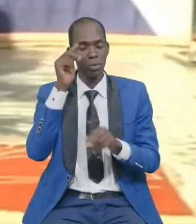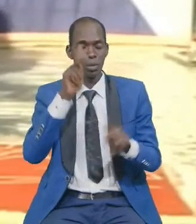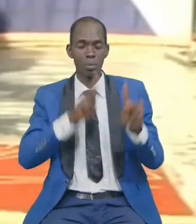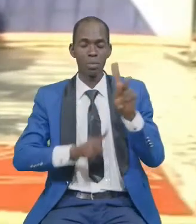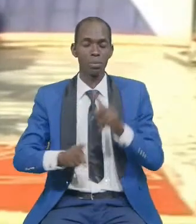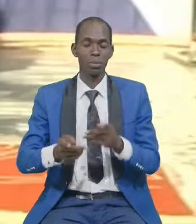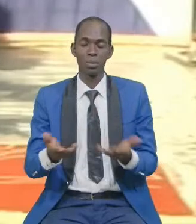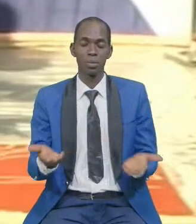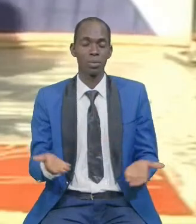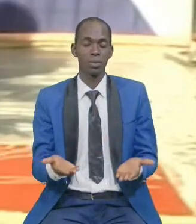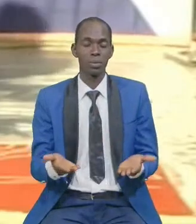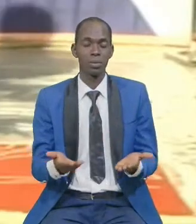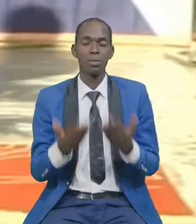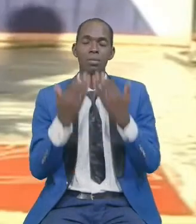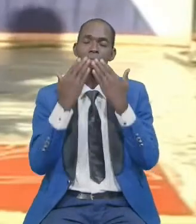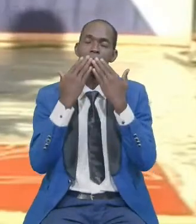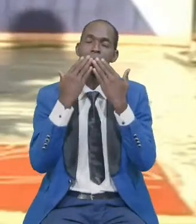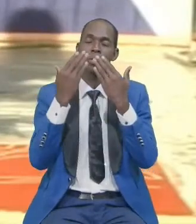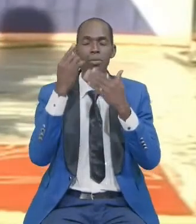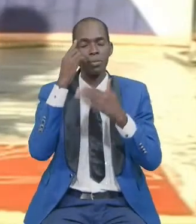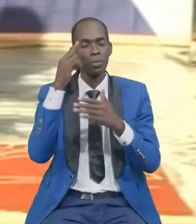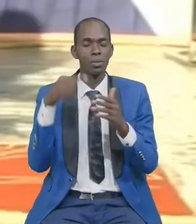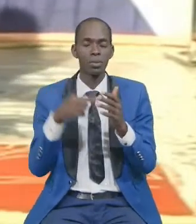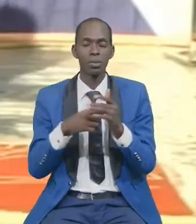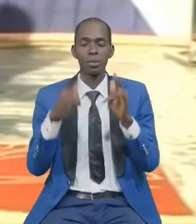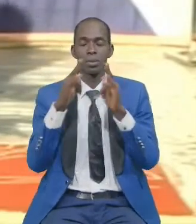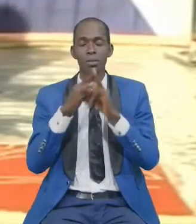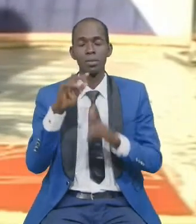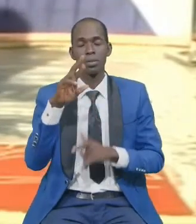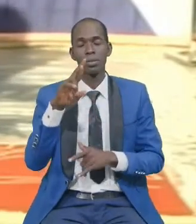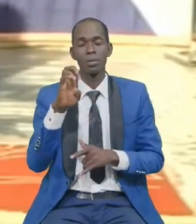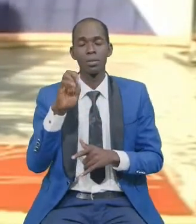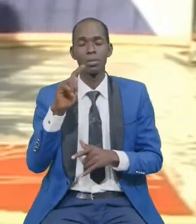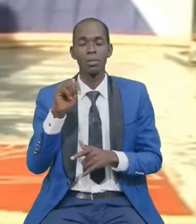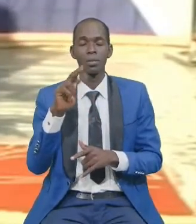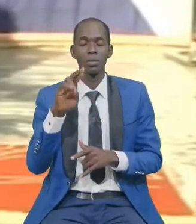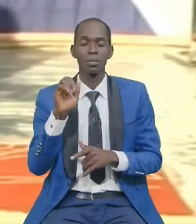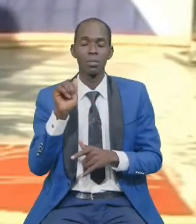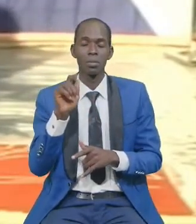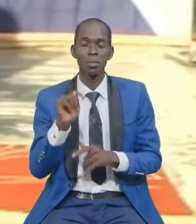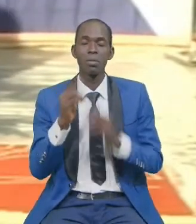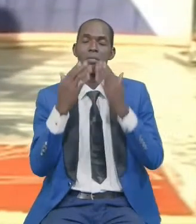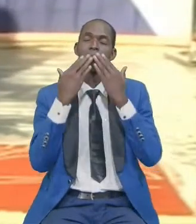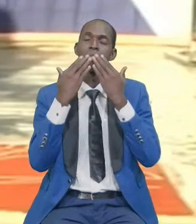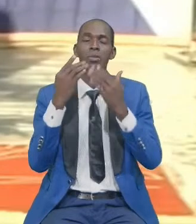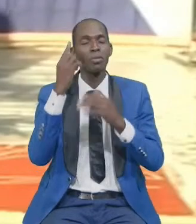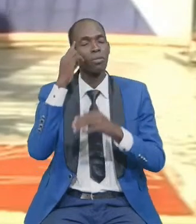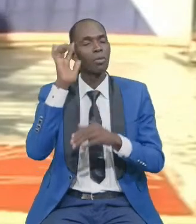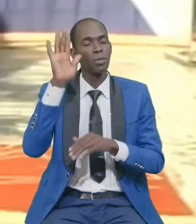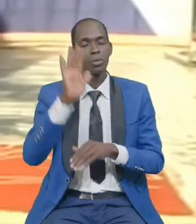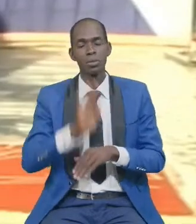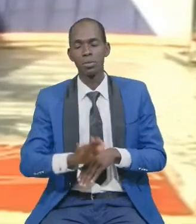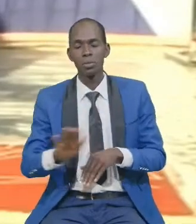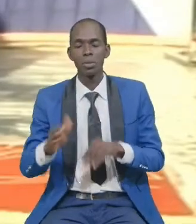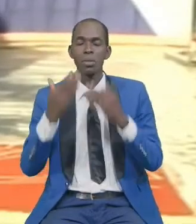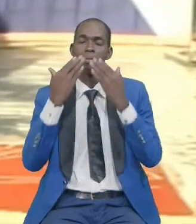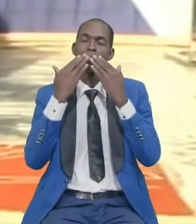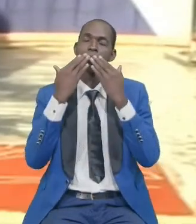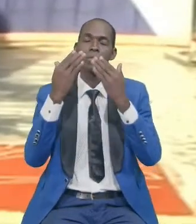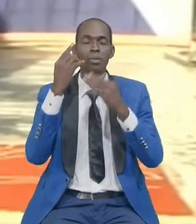here. Thank you for this retreat. And thank you for your children. Thank you for the